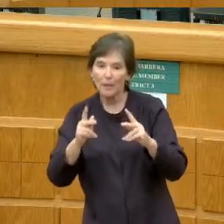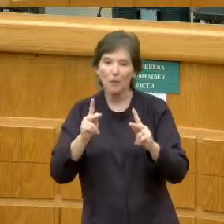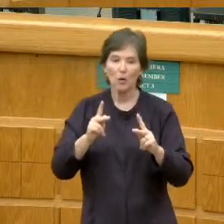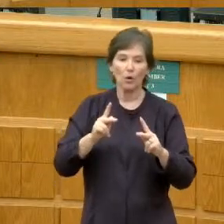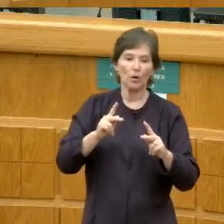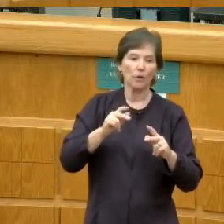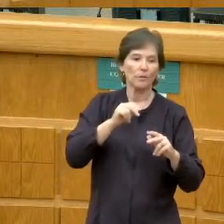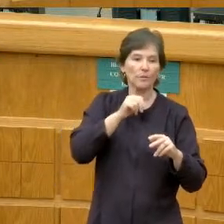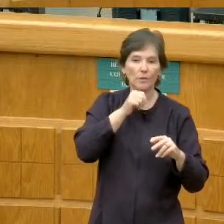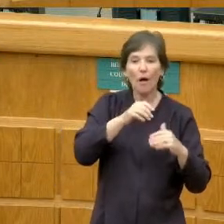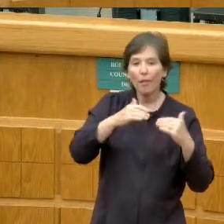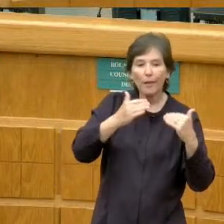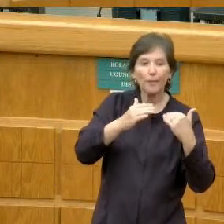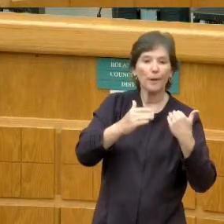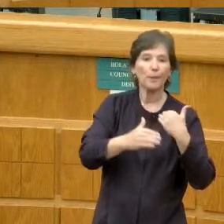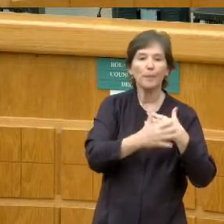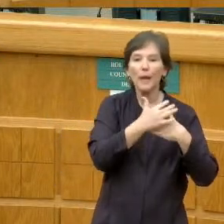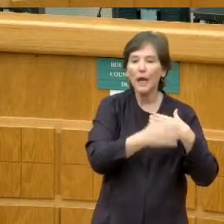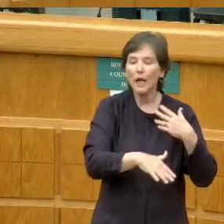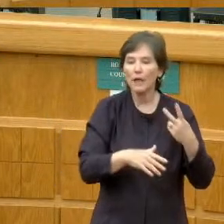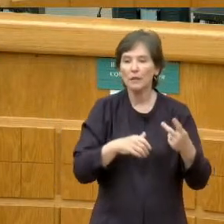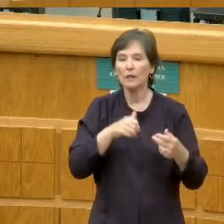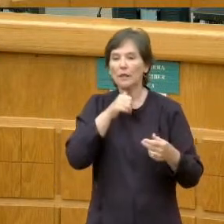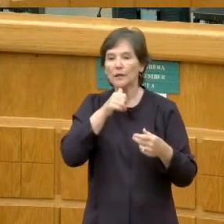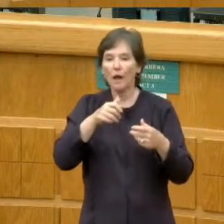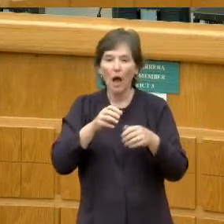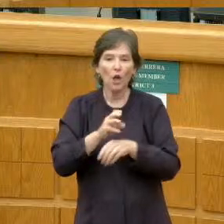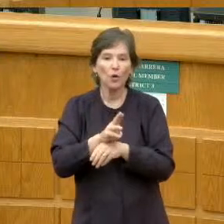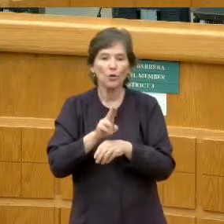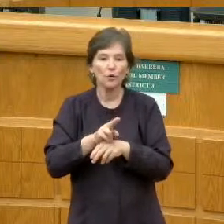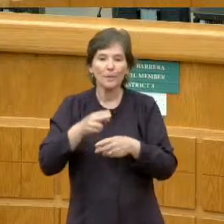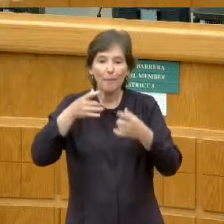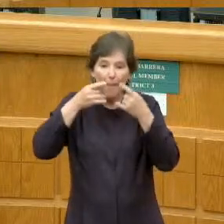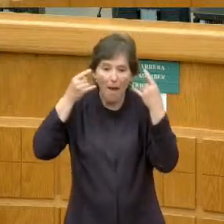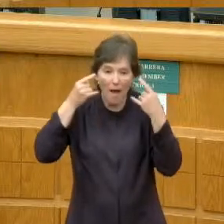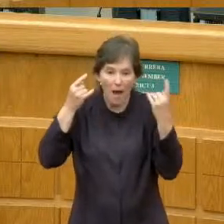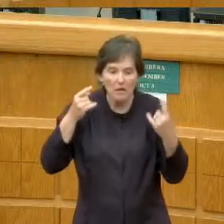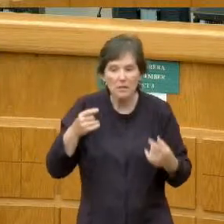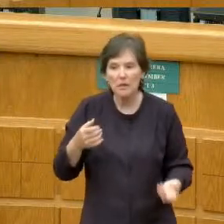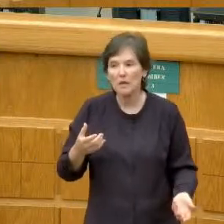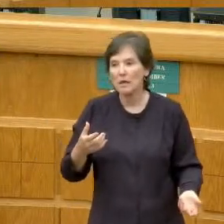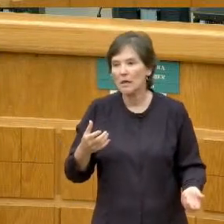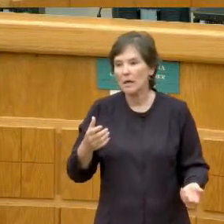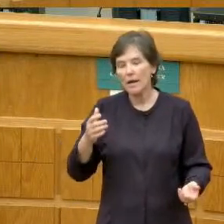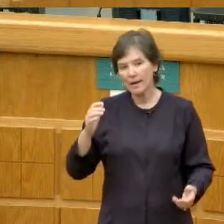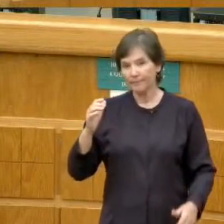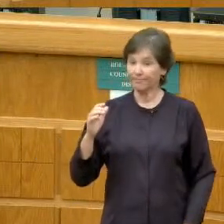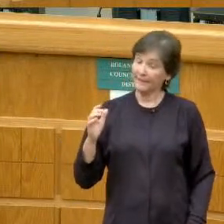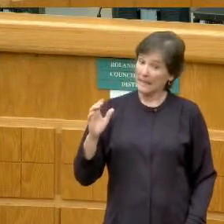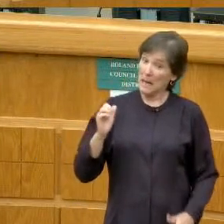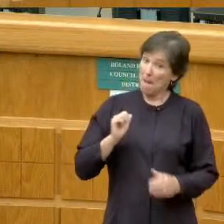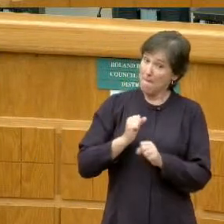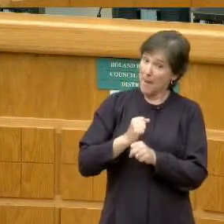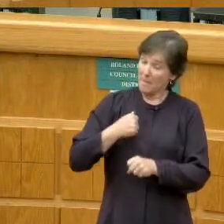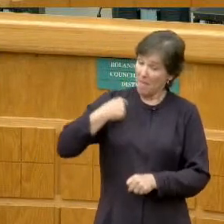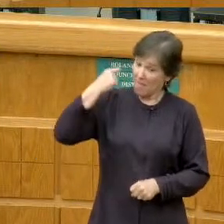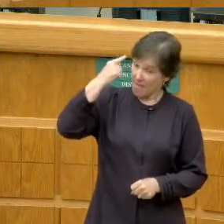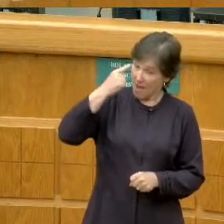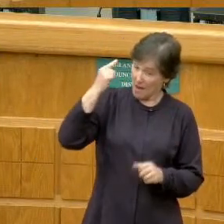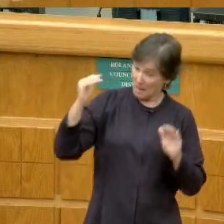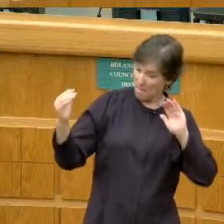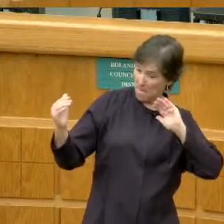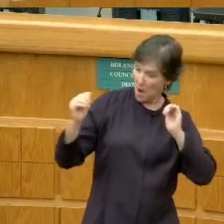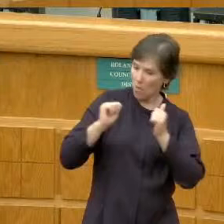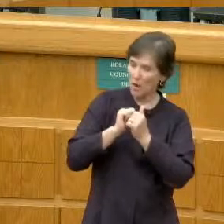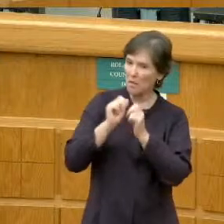orders. And it kind of reminds me of that person that was out there in distress on that boat that needed Texas Task